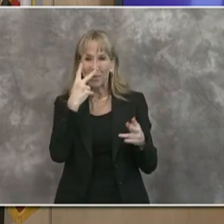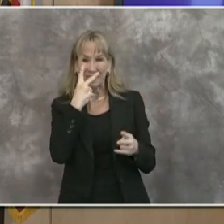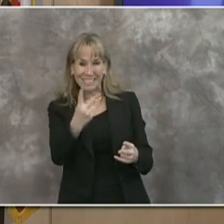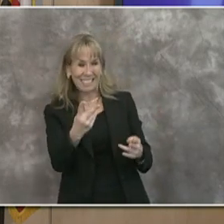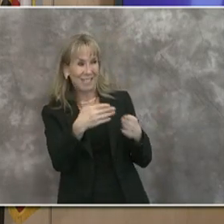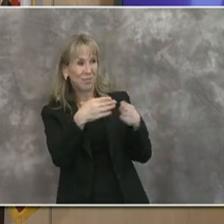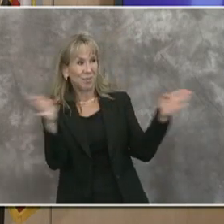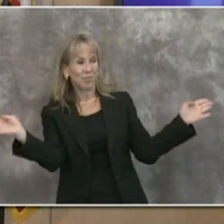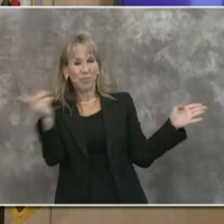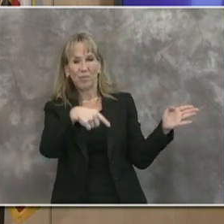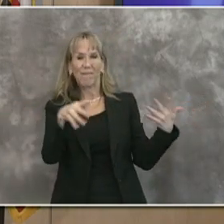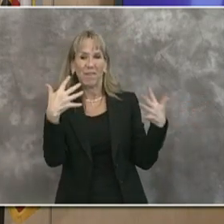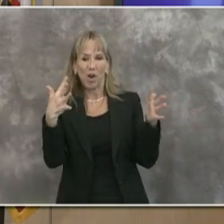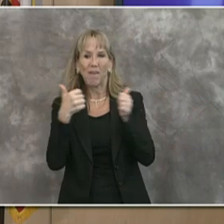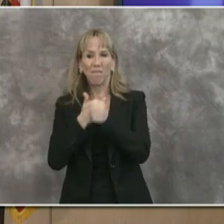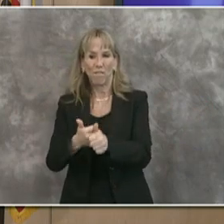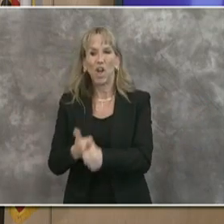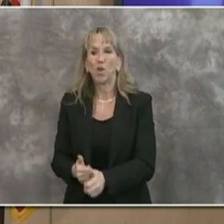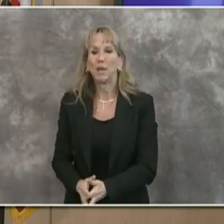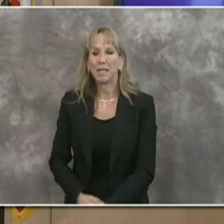date.